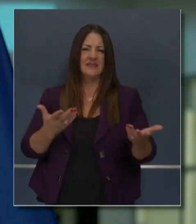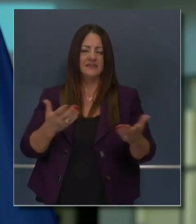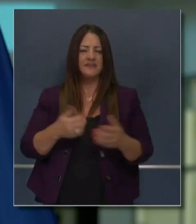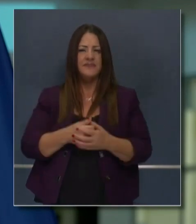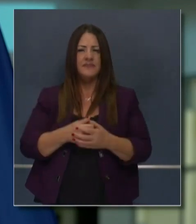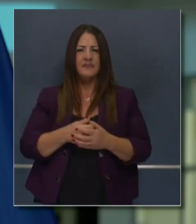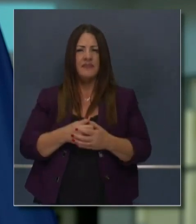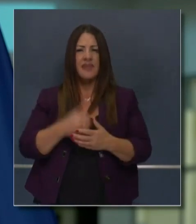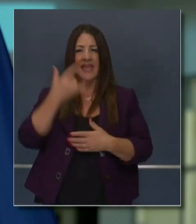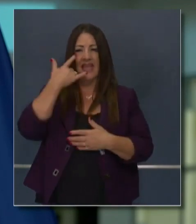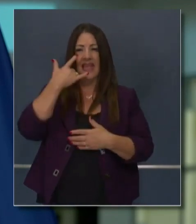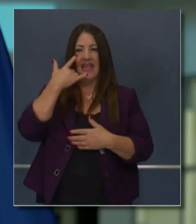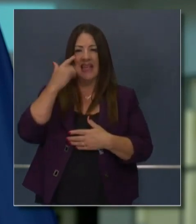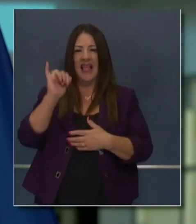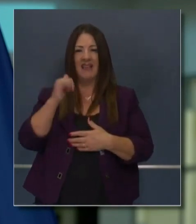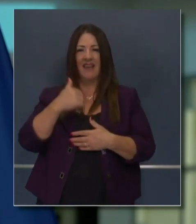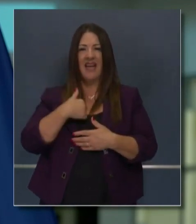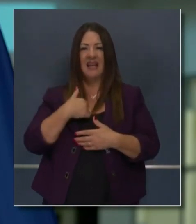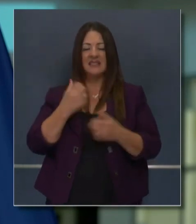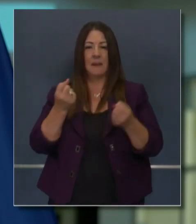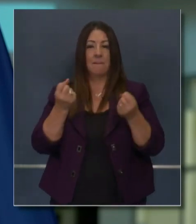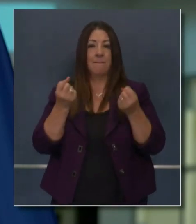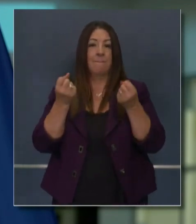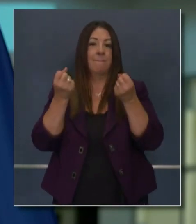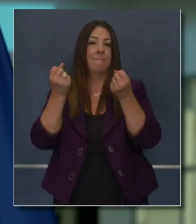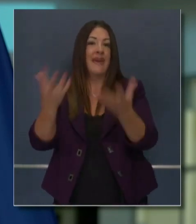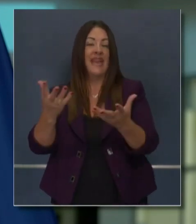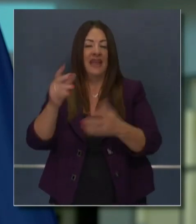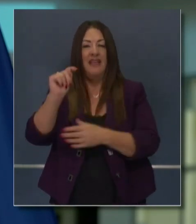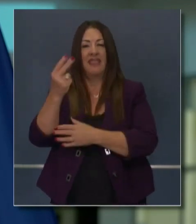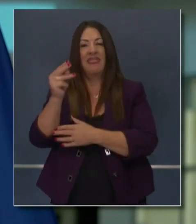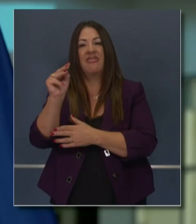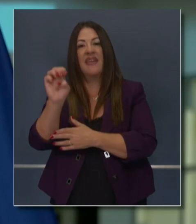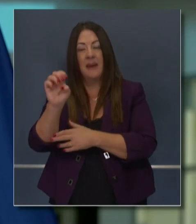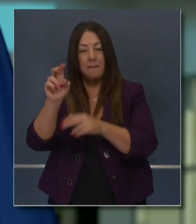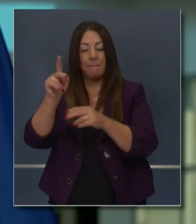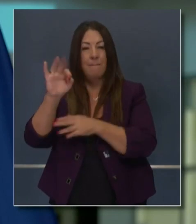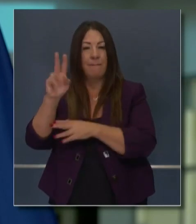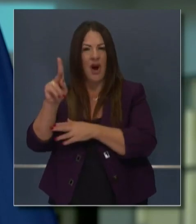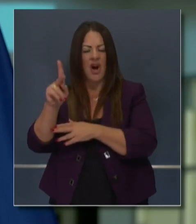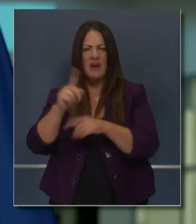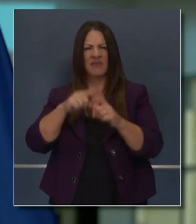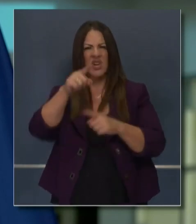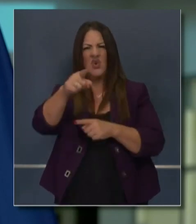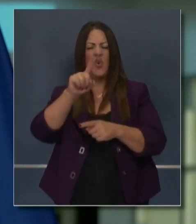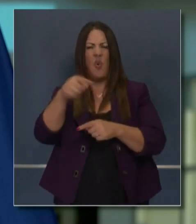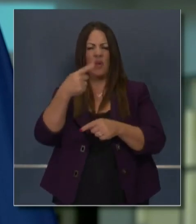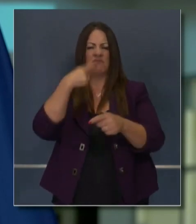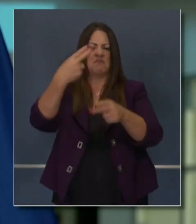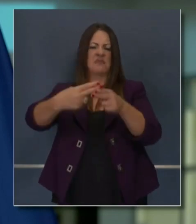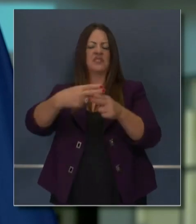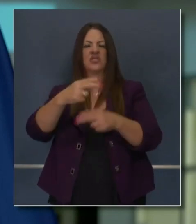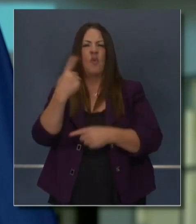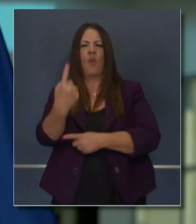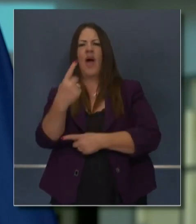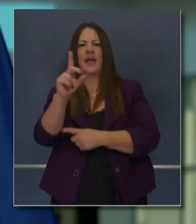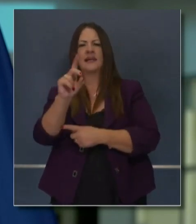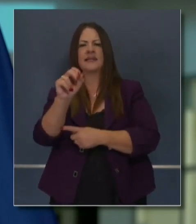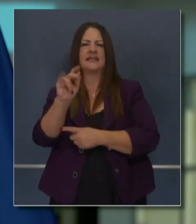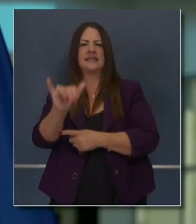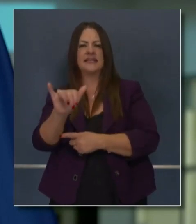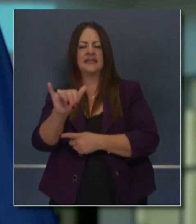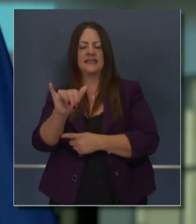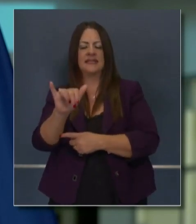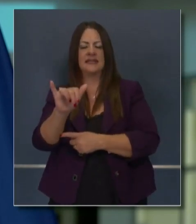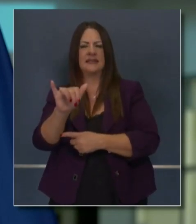theme park. California has dozens and dozens of theme parks. You bring up one particular operator of a theme park